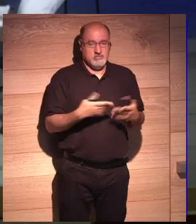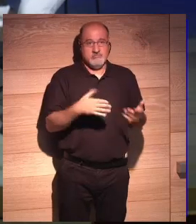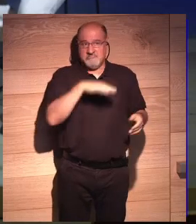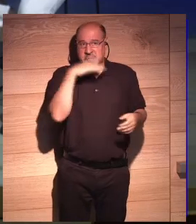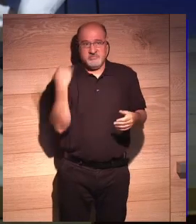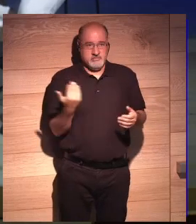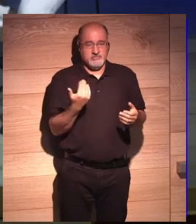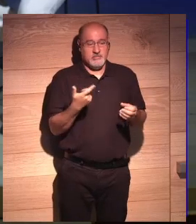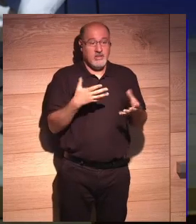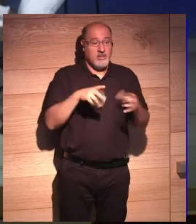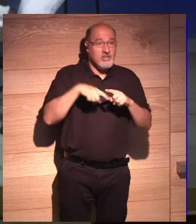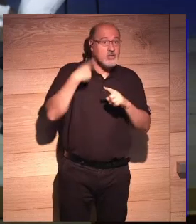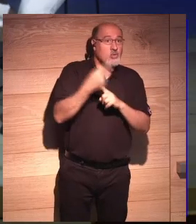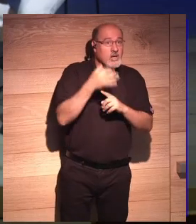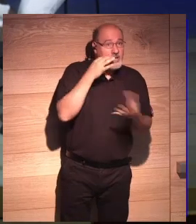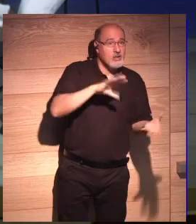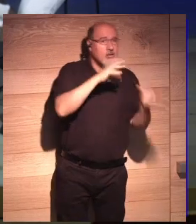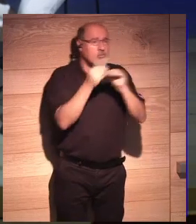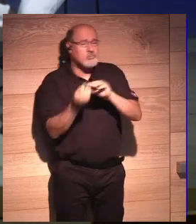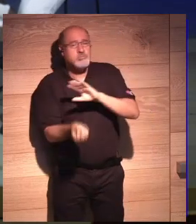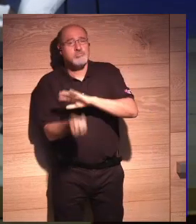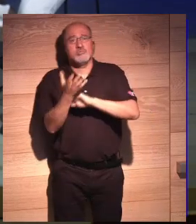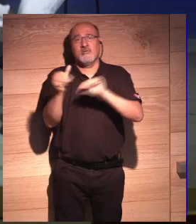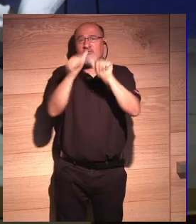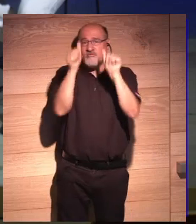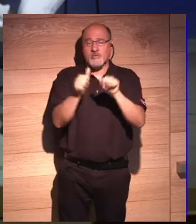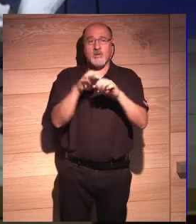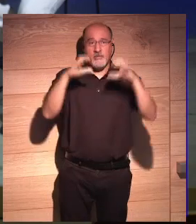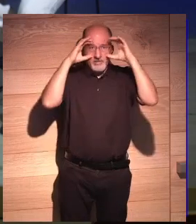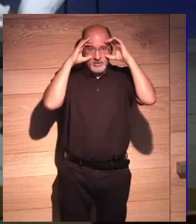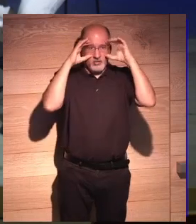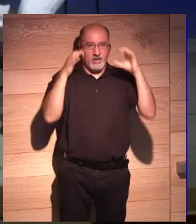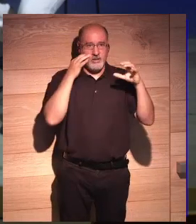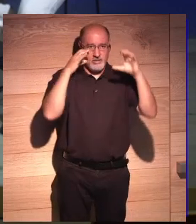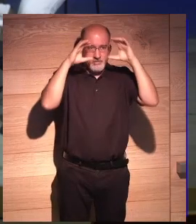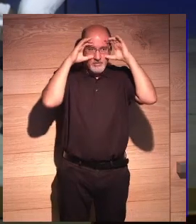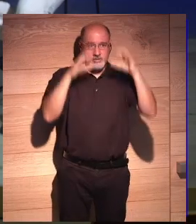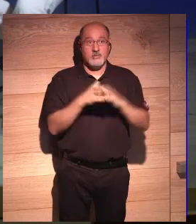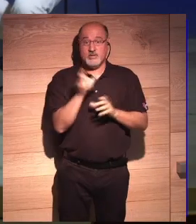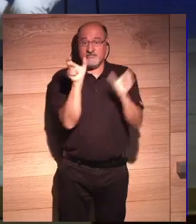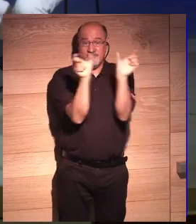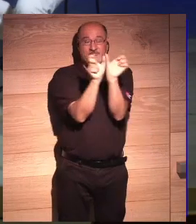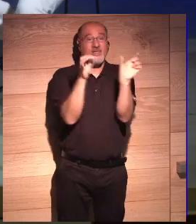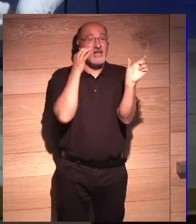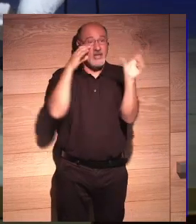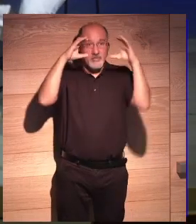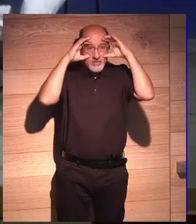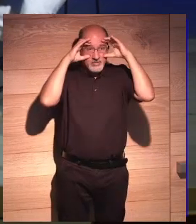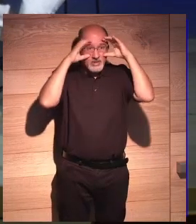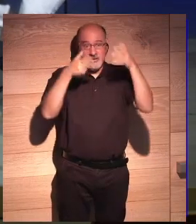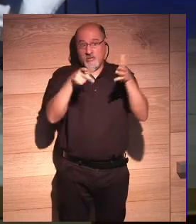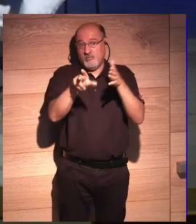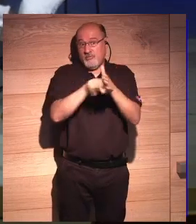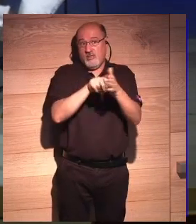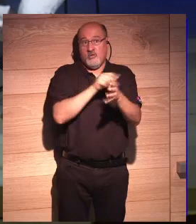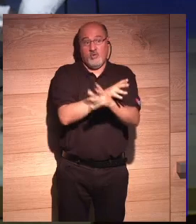games sector are much more familiar with that. Ways to create, to recreate reality virtually. The definition of